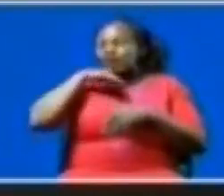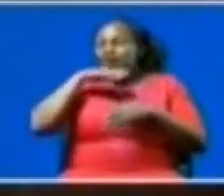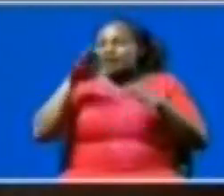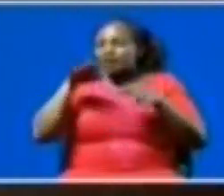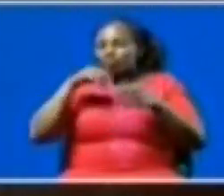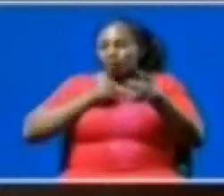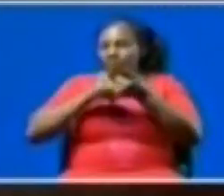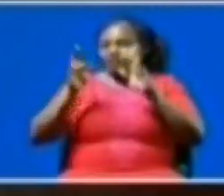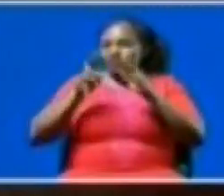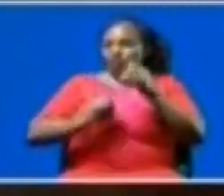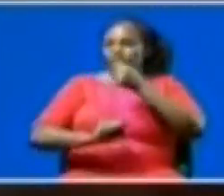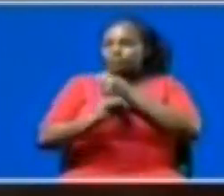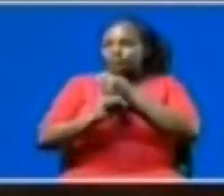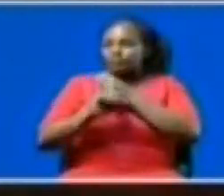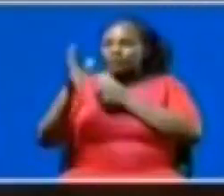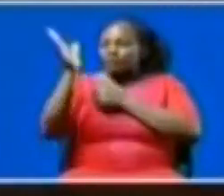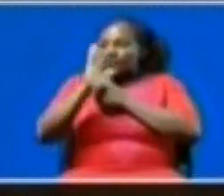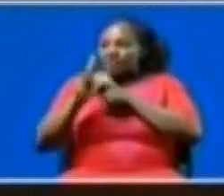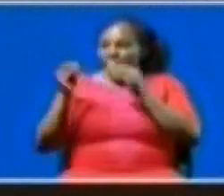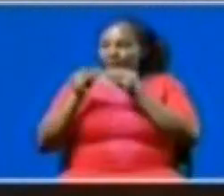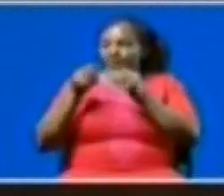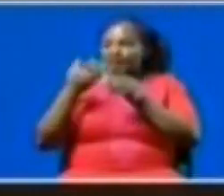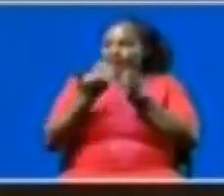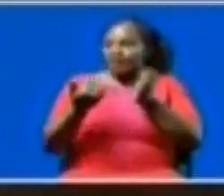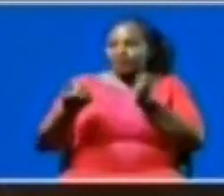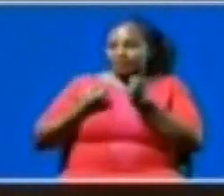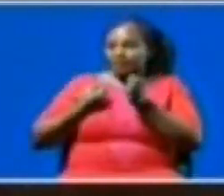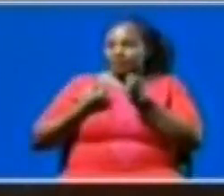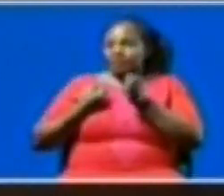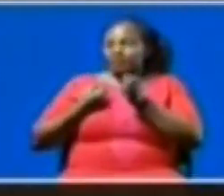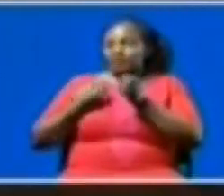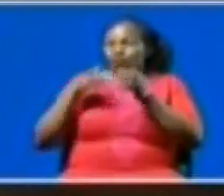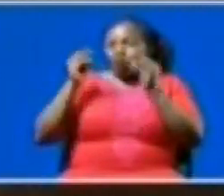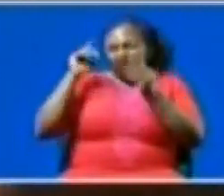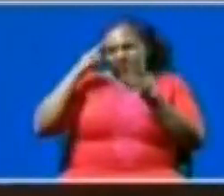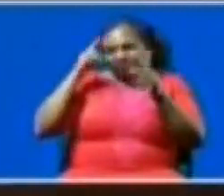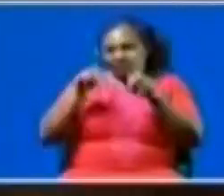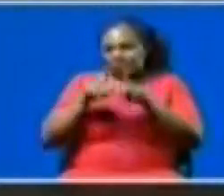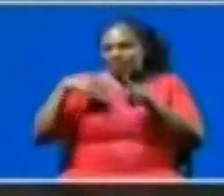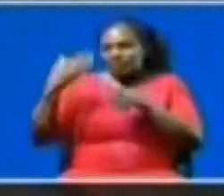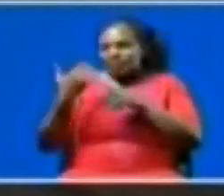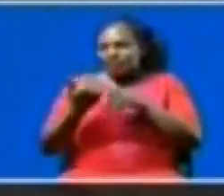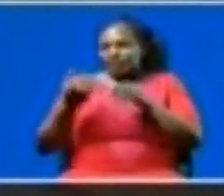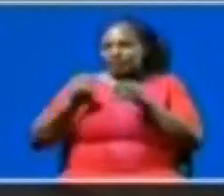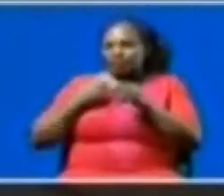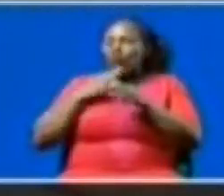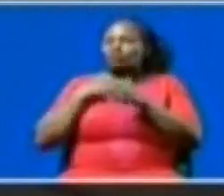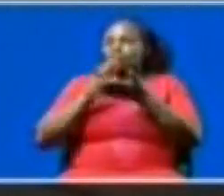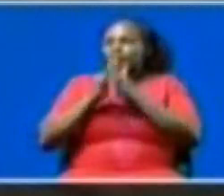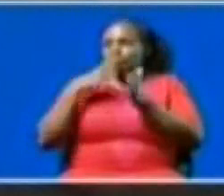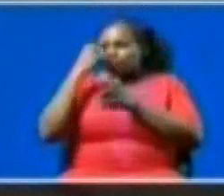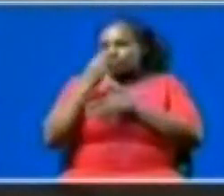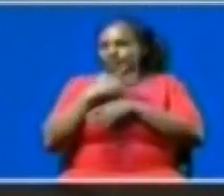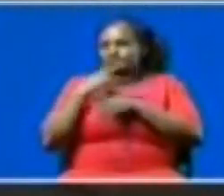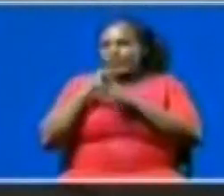support. I've never met a young girl who thinks the way Sophie thinks. Every young girl would like to look beautiful, like to buy